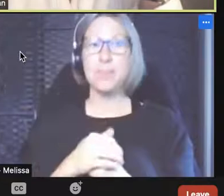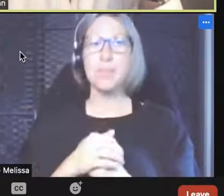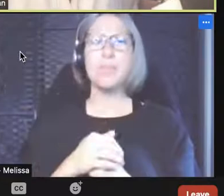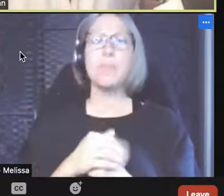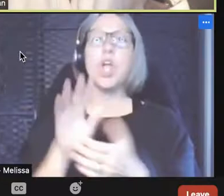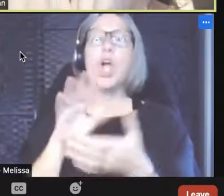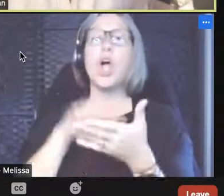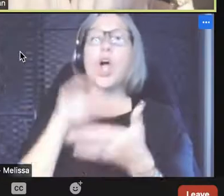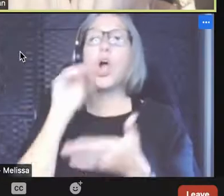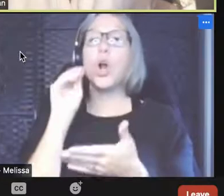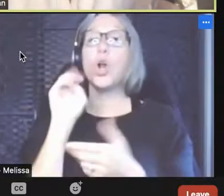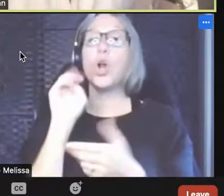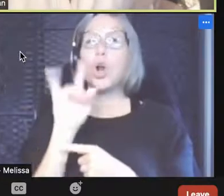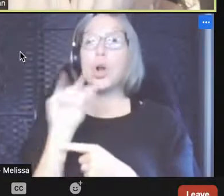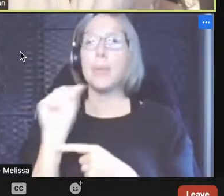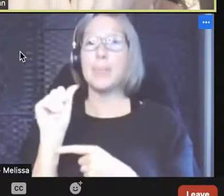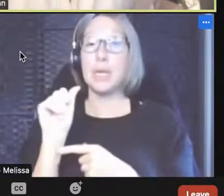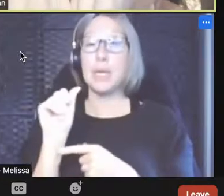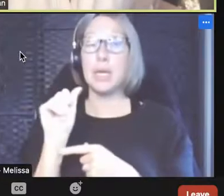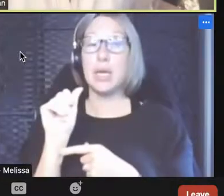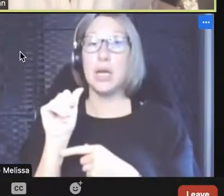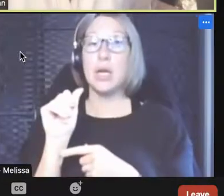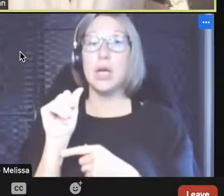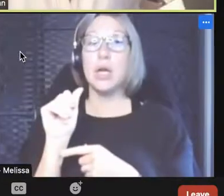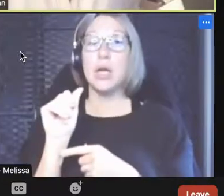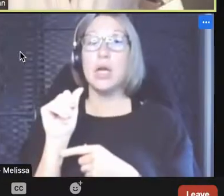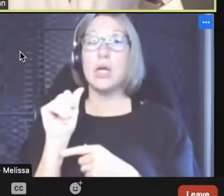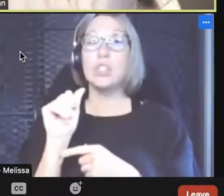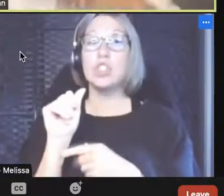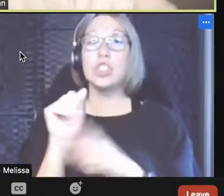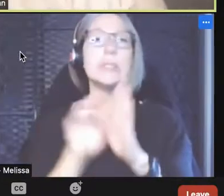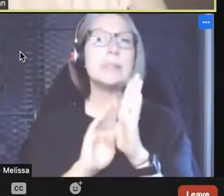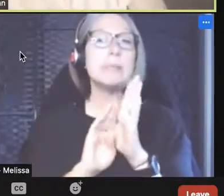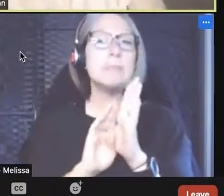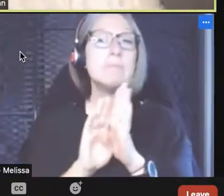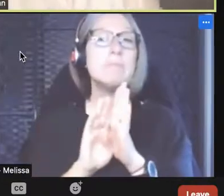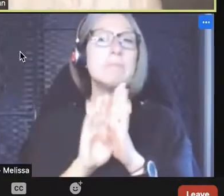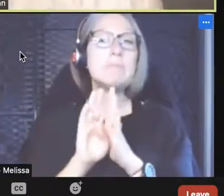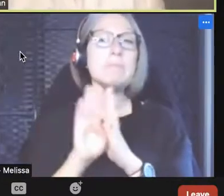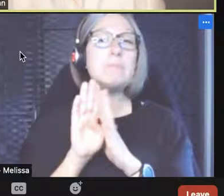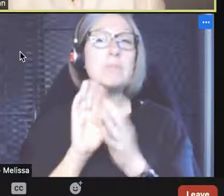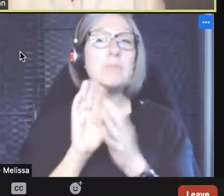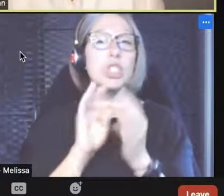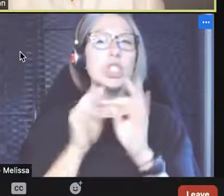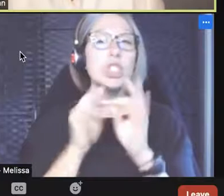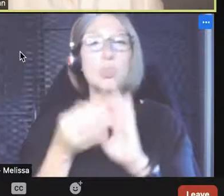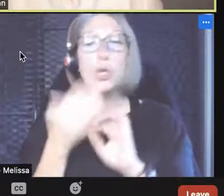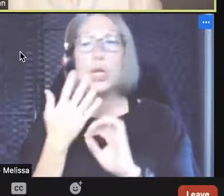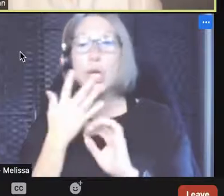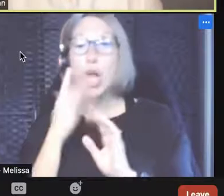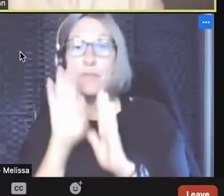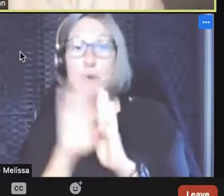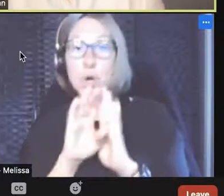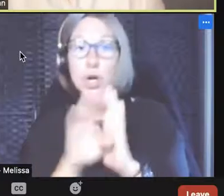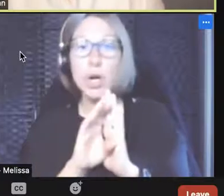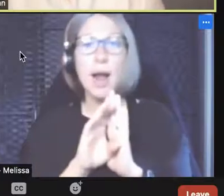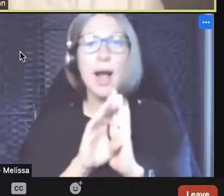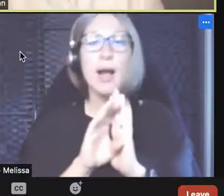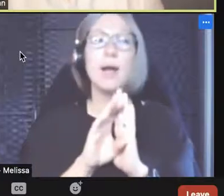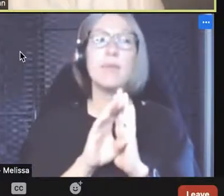media shows that she's just emerging in interpreting color photographs of personal things. She loves to explore